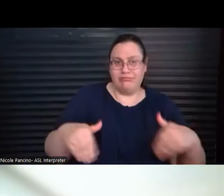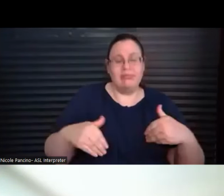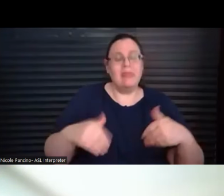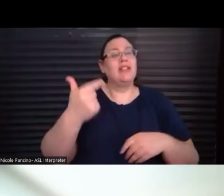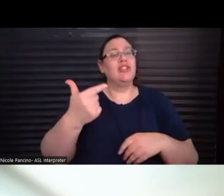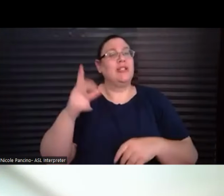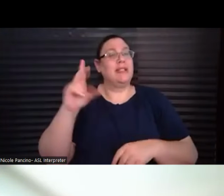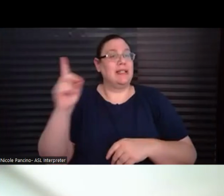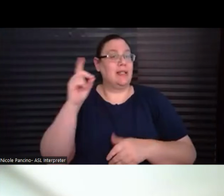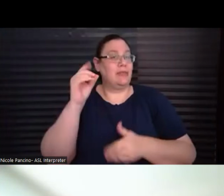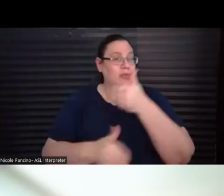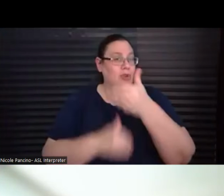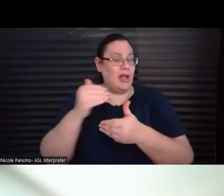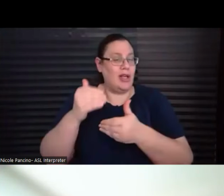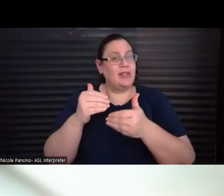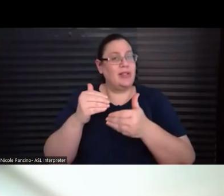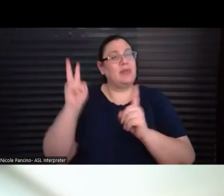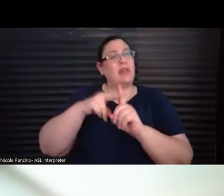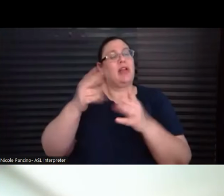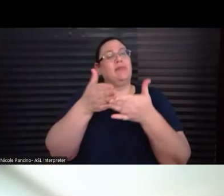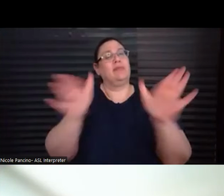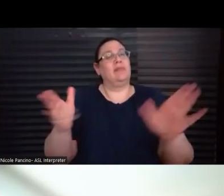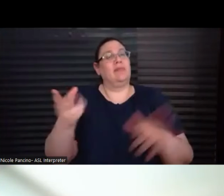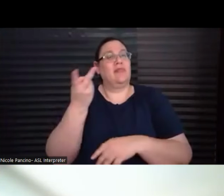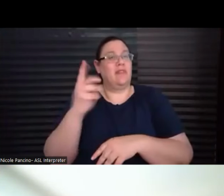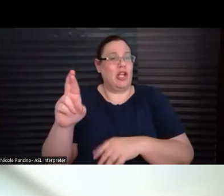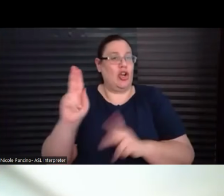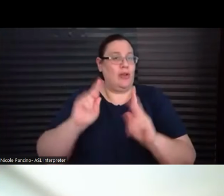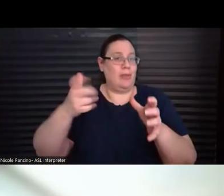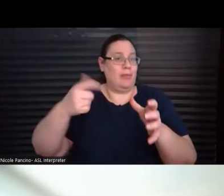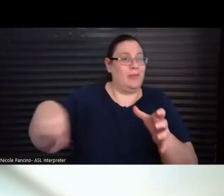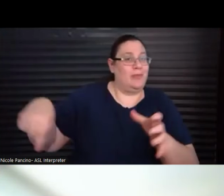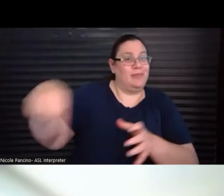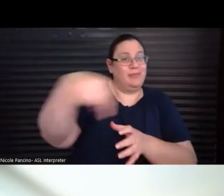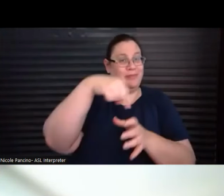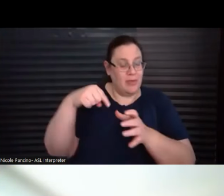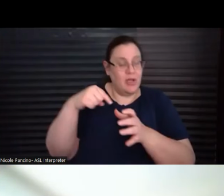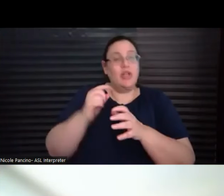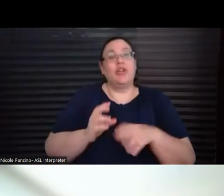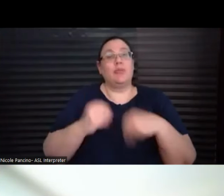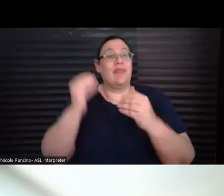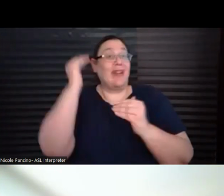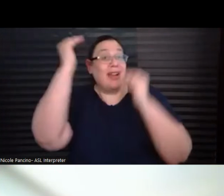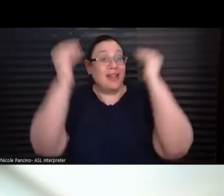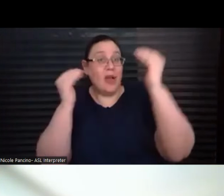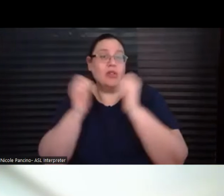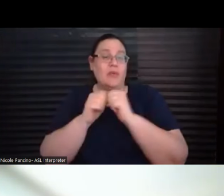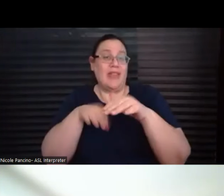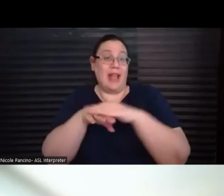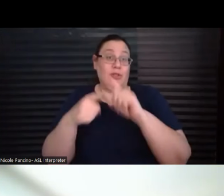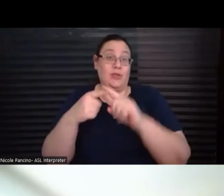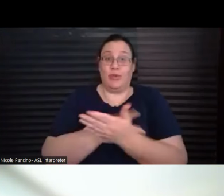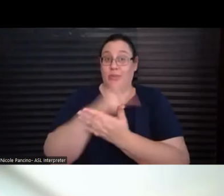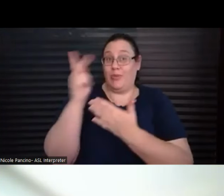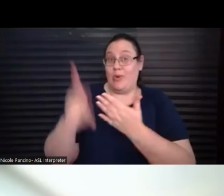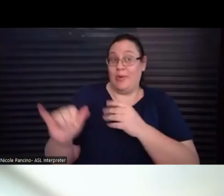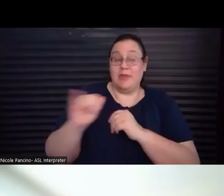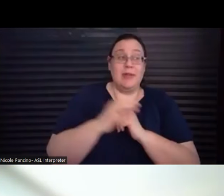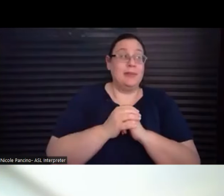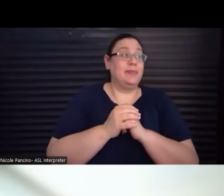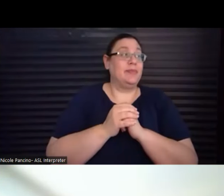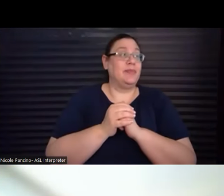process was extended to the general vocational rehabilitation population to provide adults with access to this program as well. The